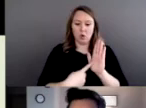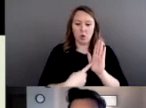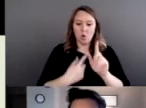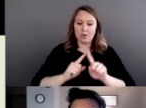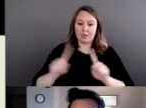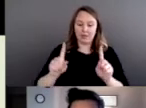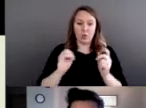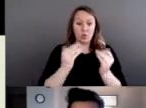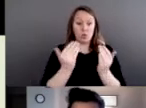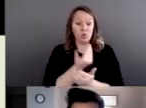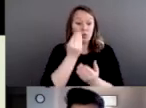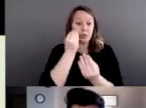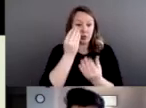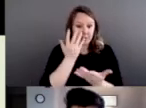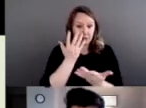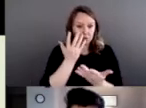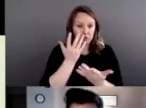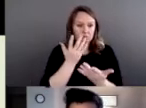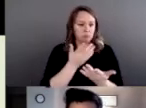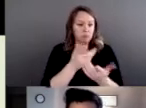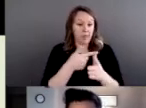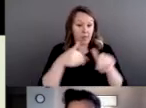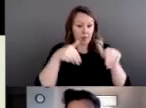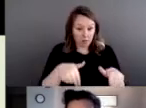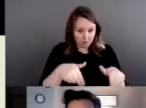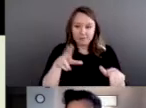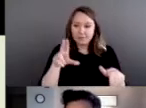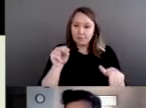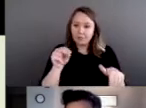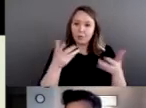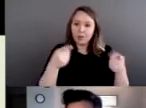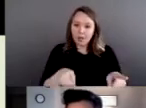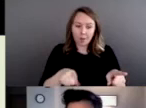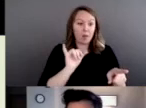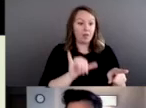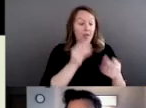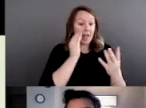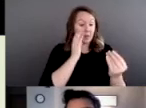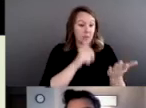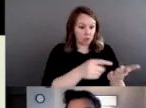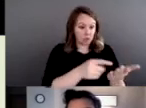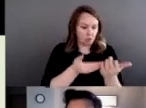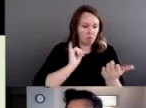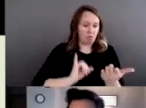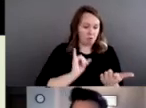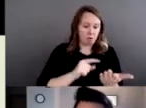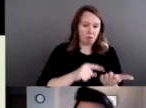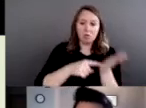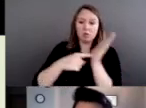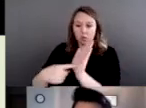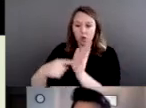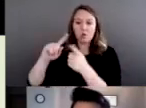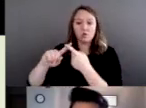new. And then what happens is we take this information to policyholders, and then they can either change